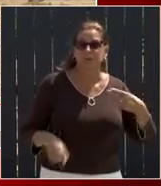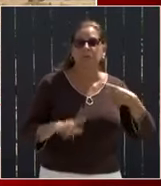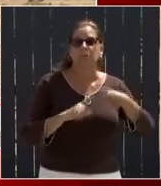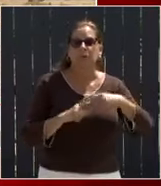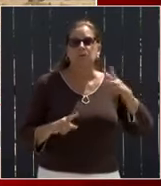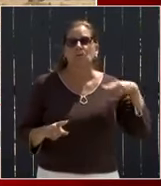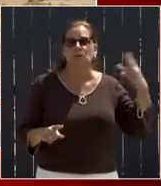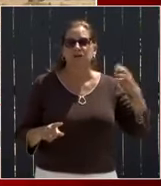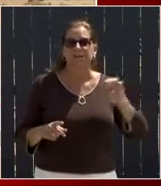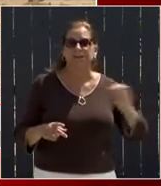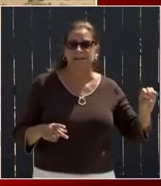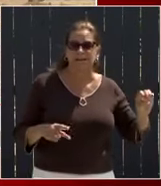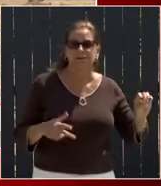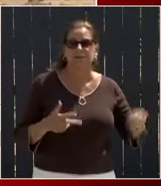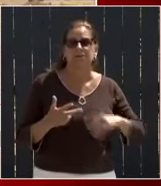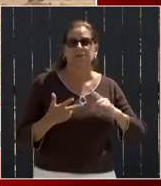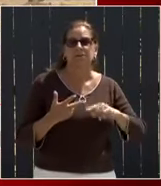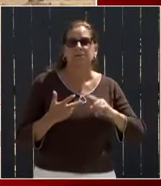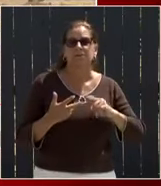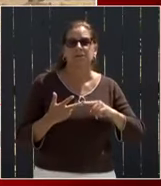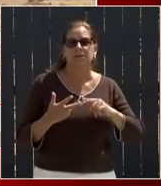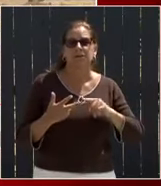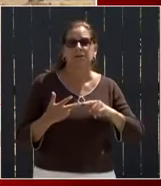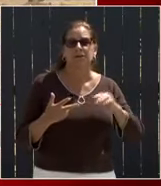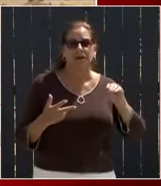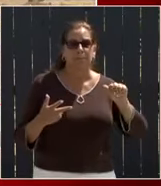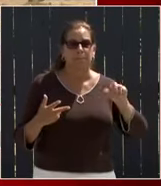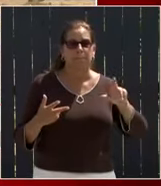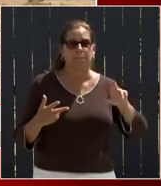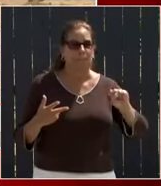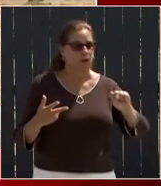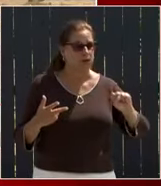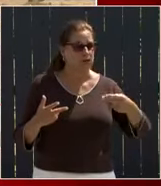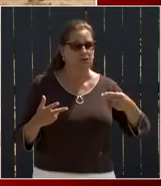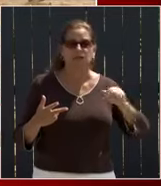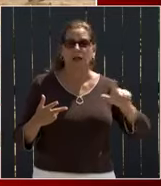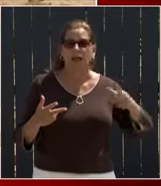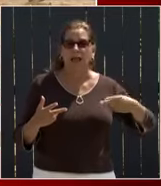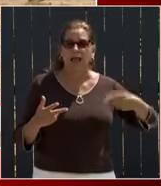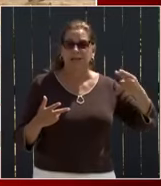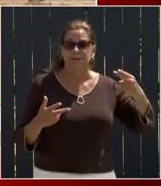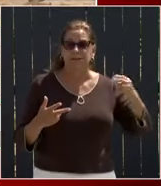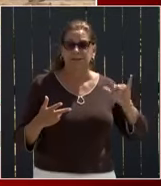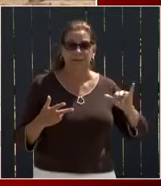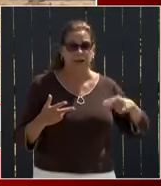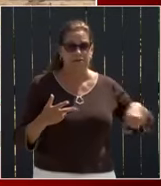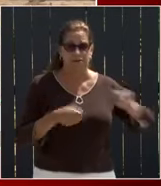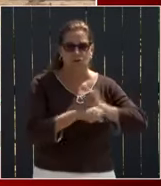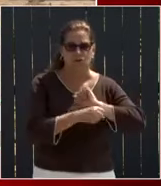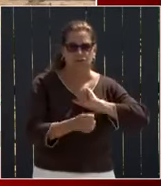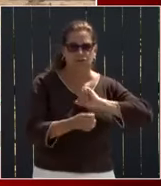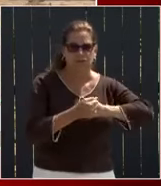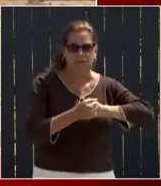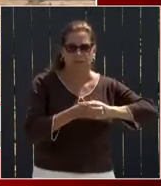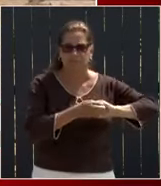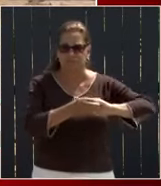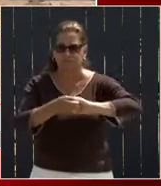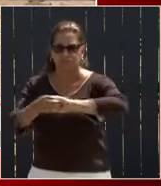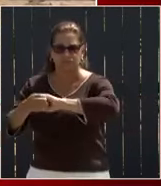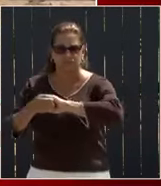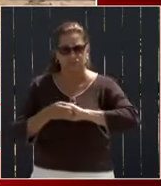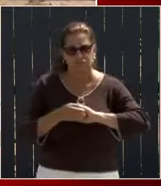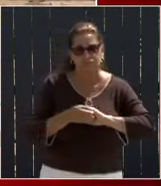Harrison Malone, part of the Skyland development team. But we couldn't have gotten this far without elected officials, and certainly not without the community members